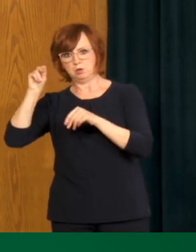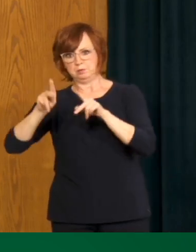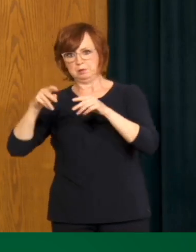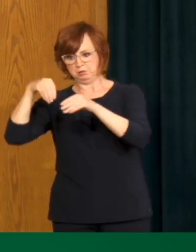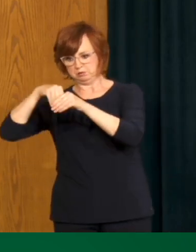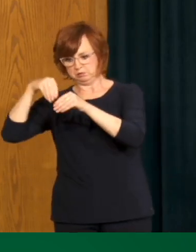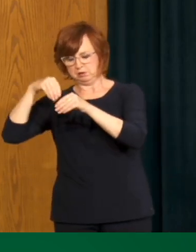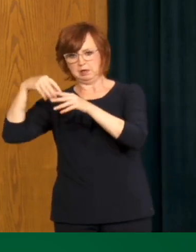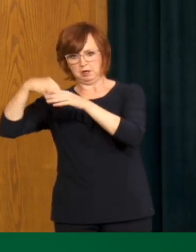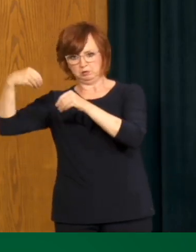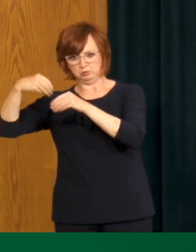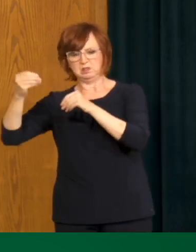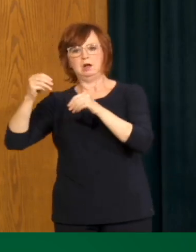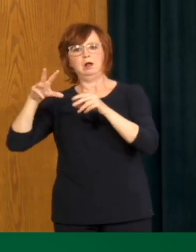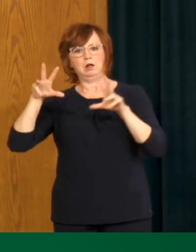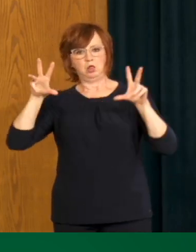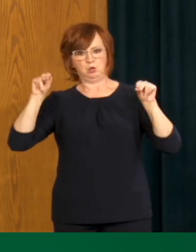the next